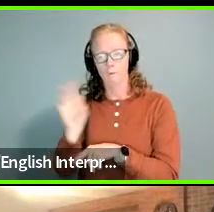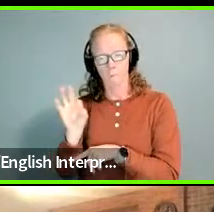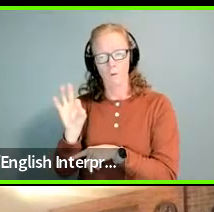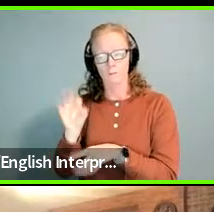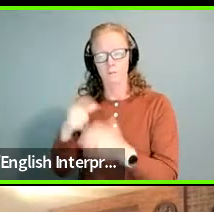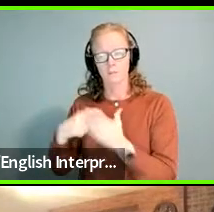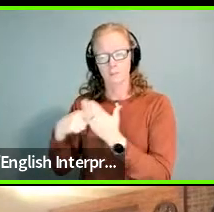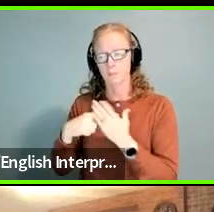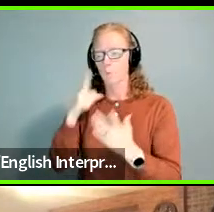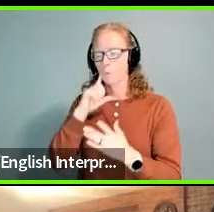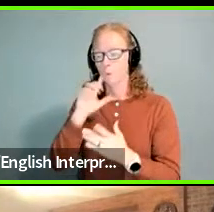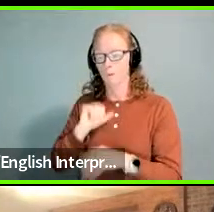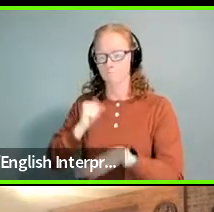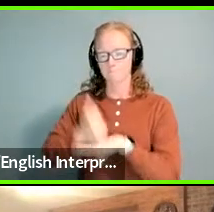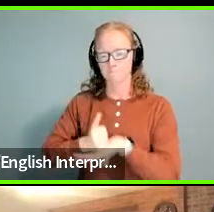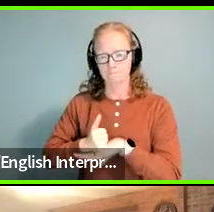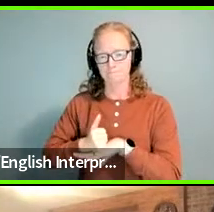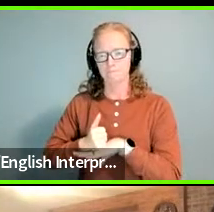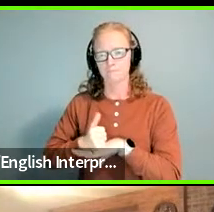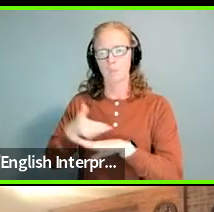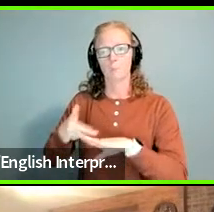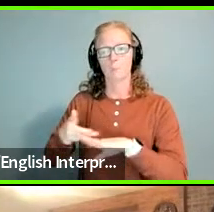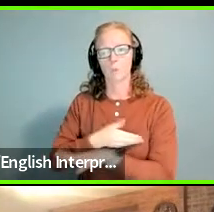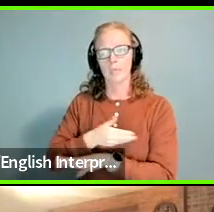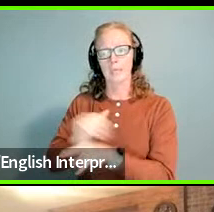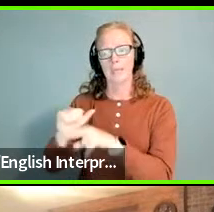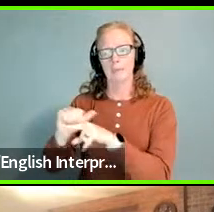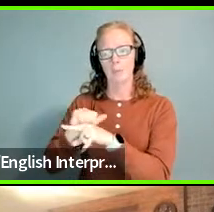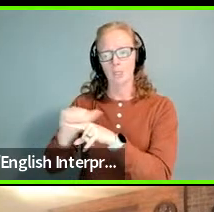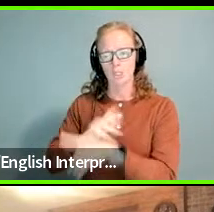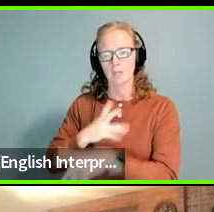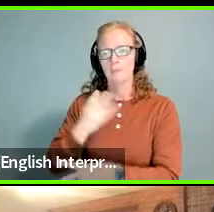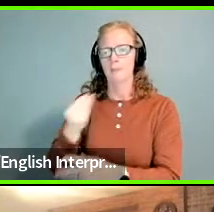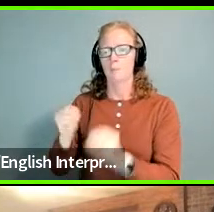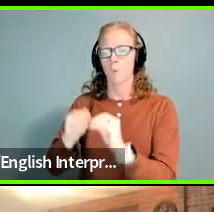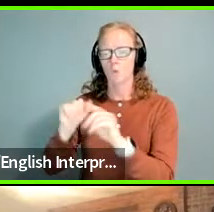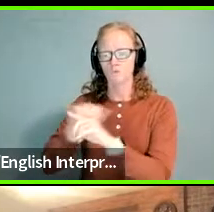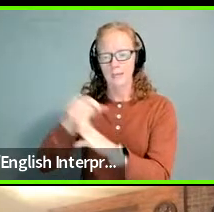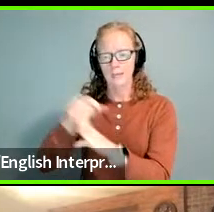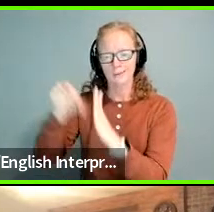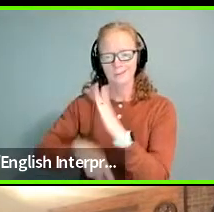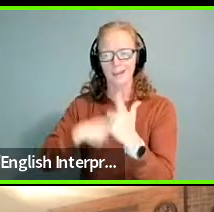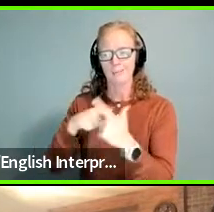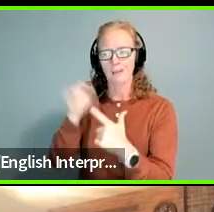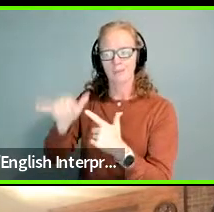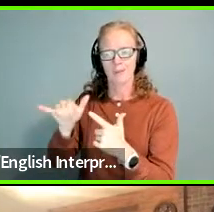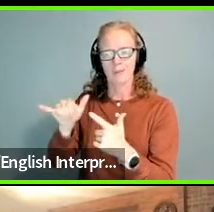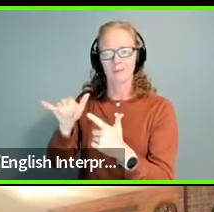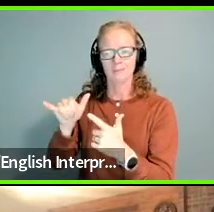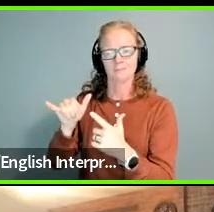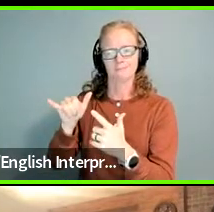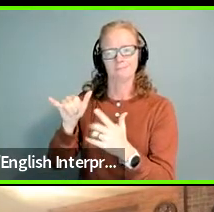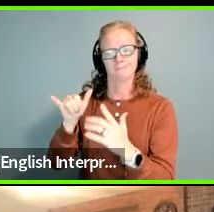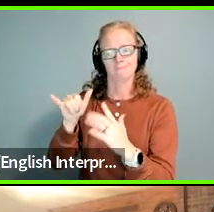training and pre-apprenticeship plans for the program.